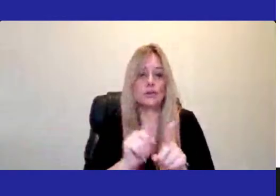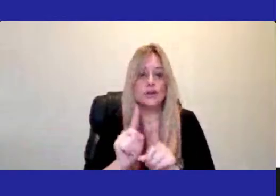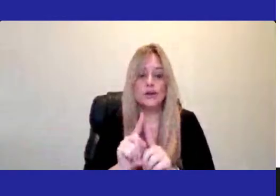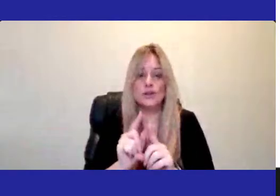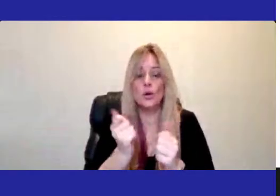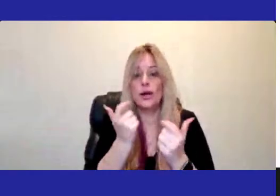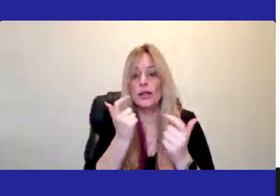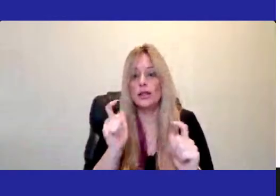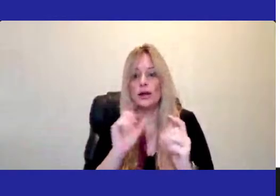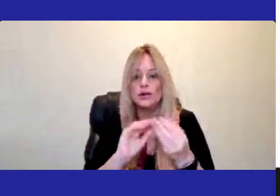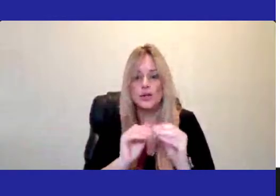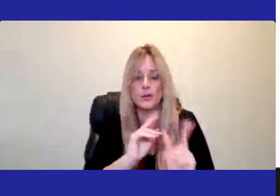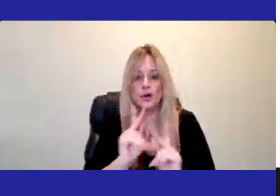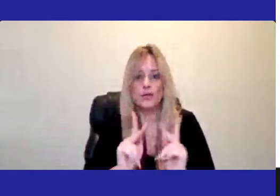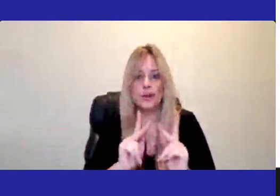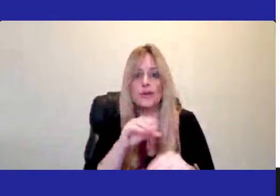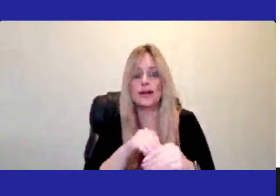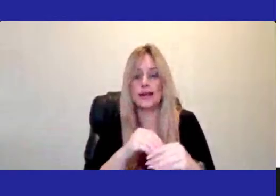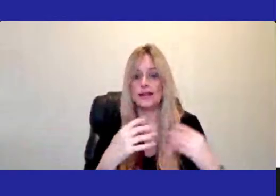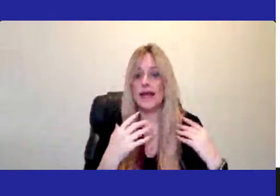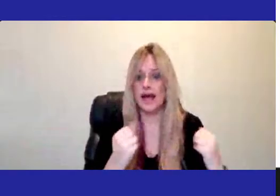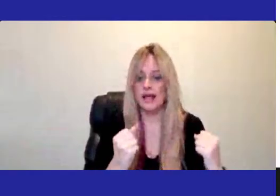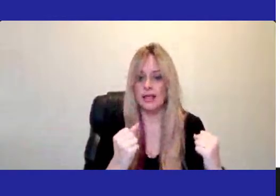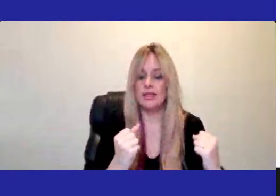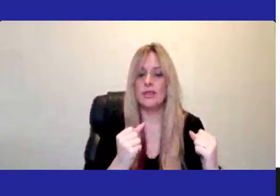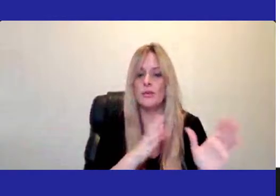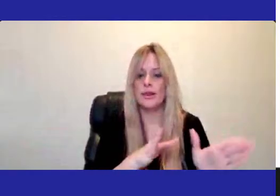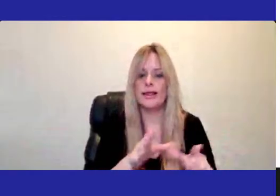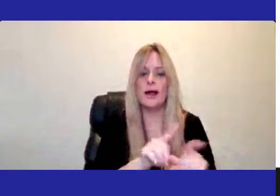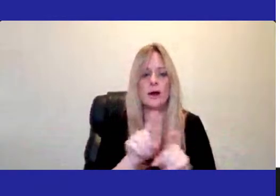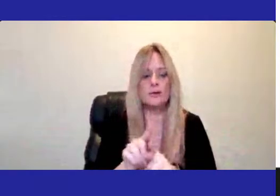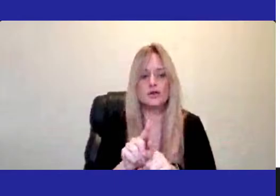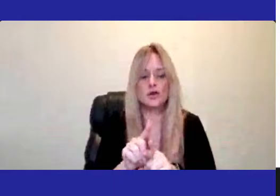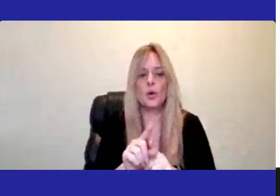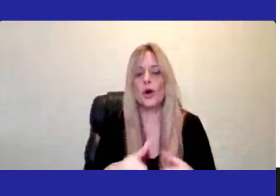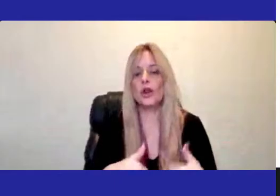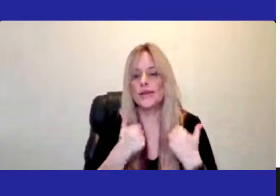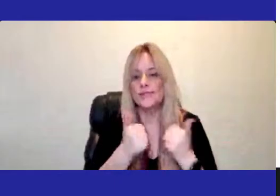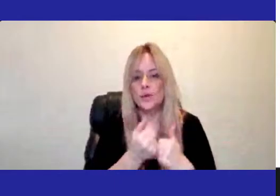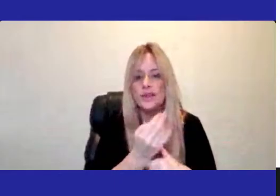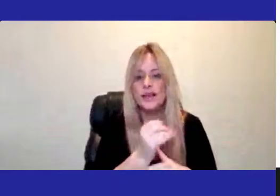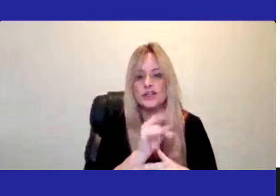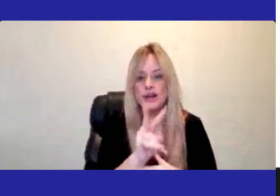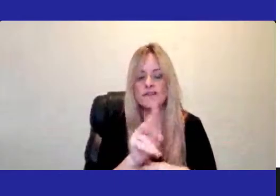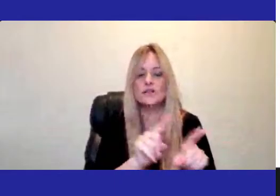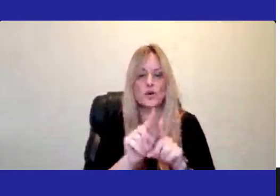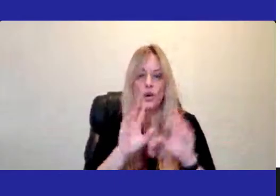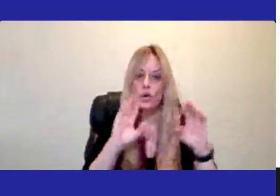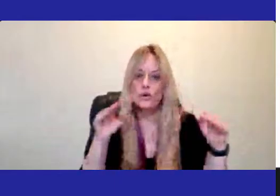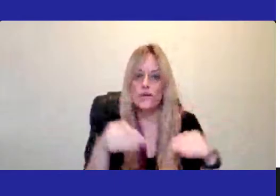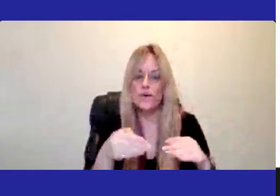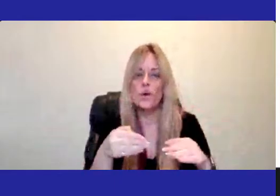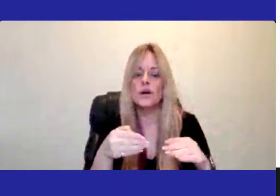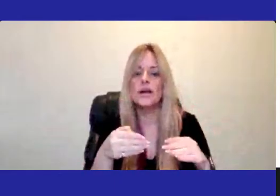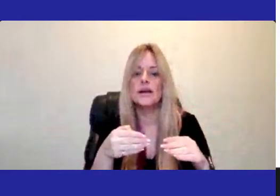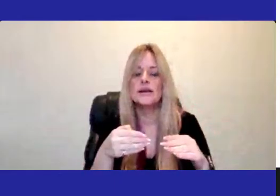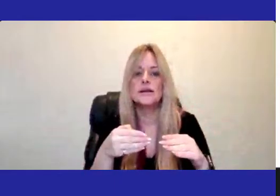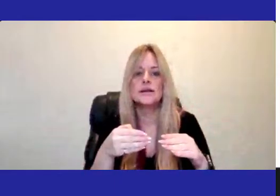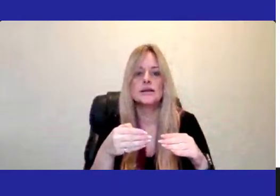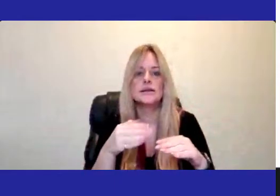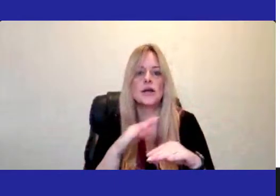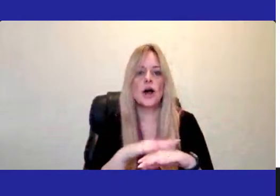in the health and recovery plan also living with HIV, so they're also a focus of attention, in particular viral load